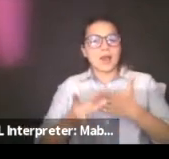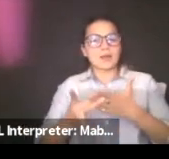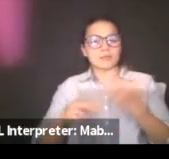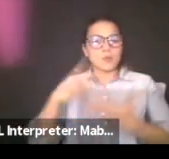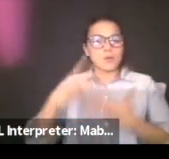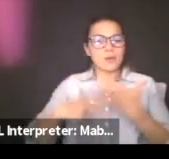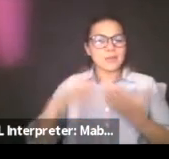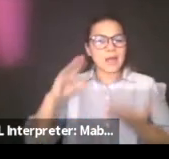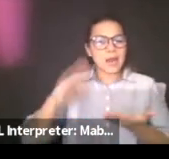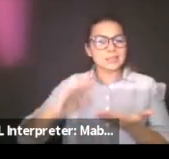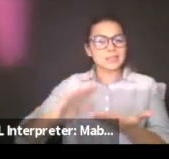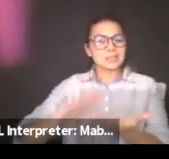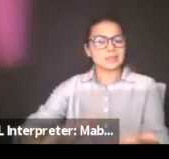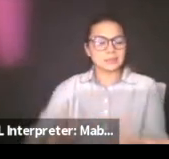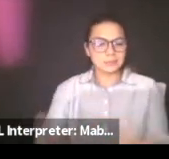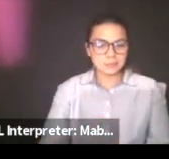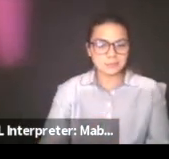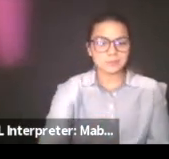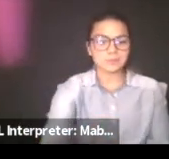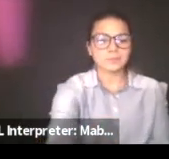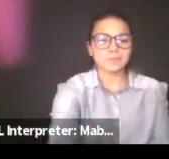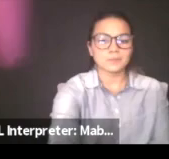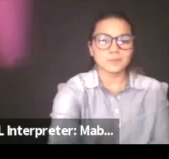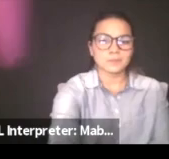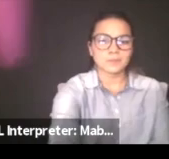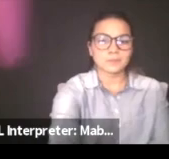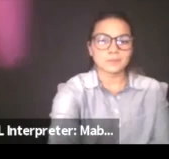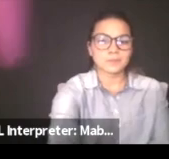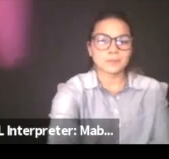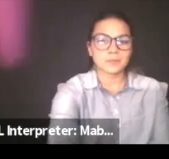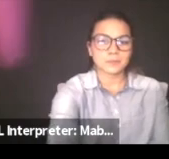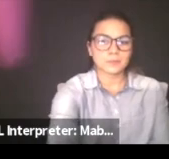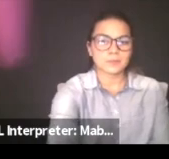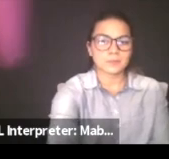ways. If we could go to the next slide.